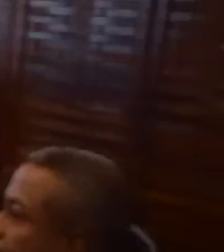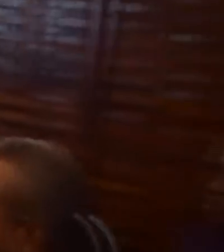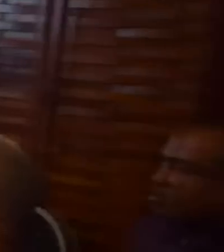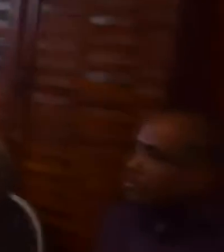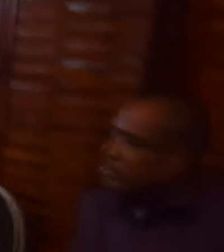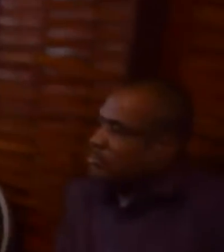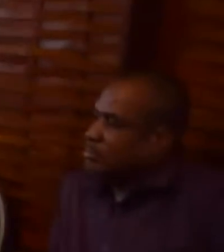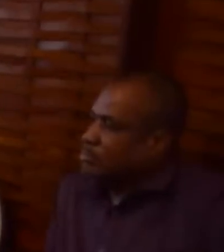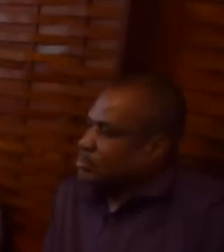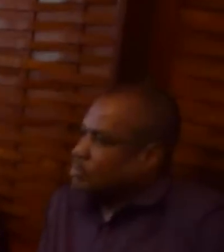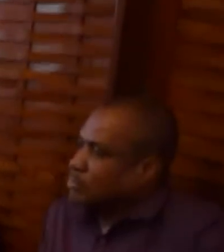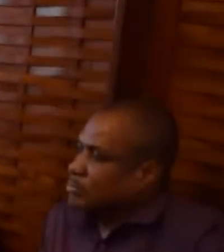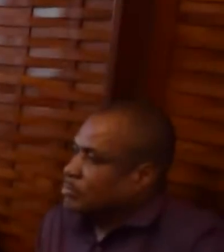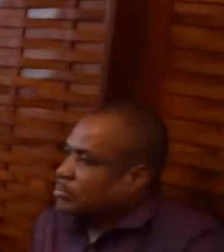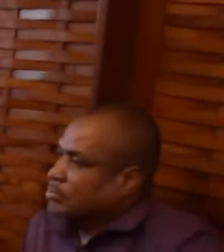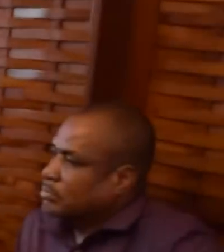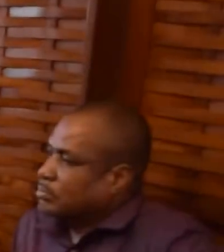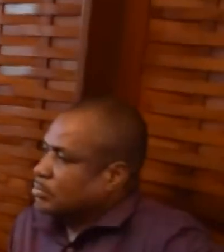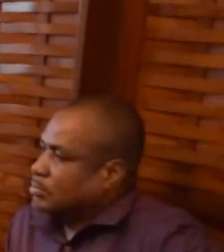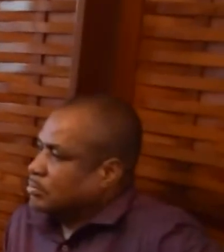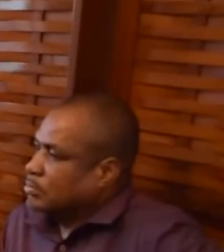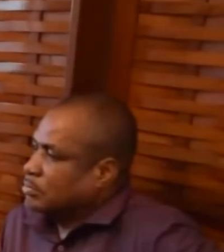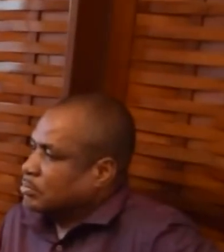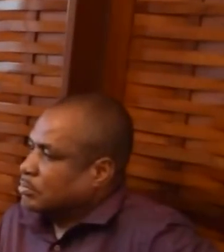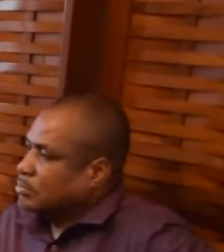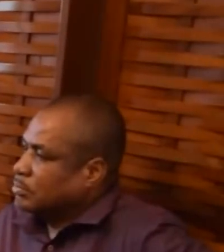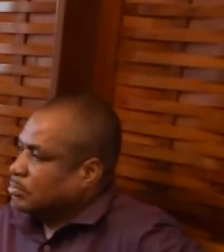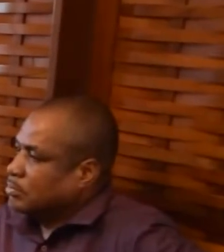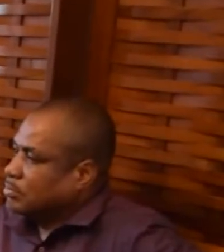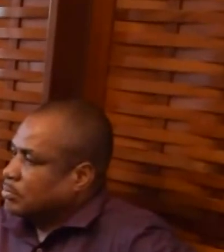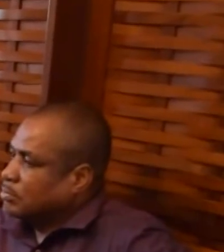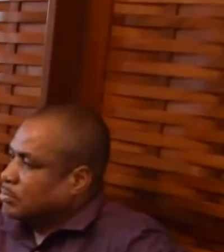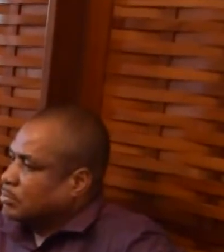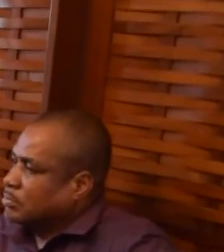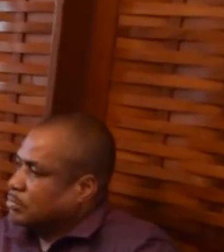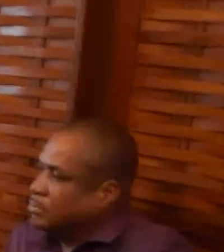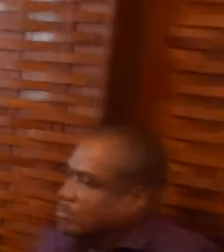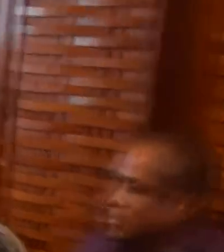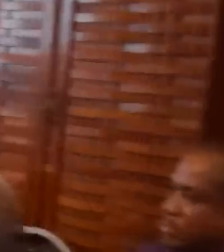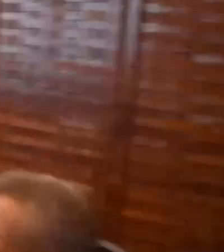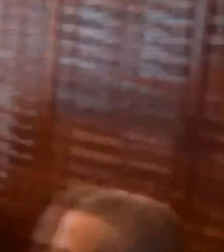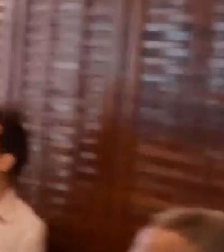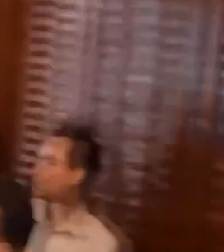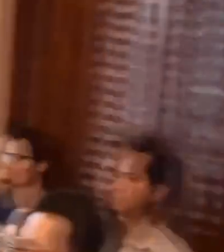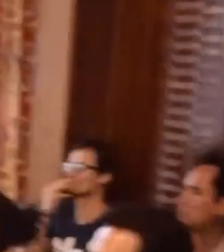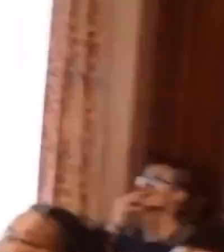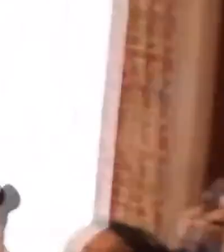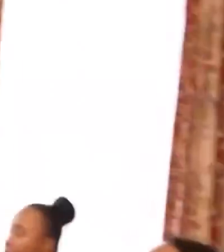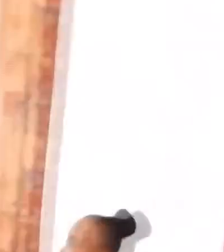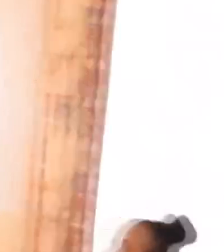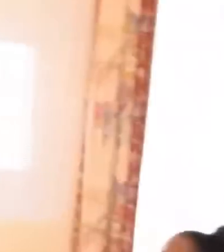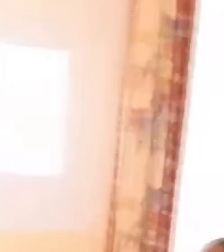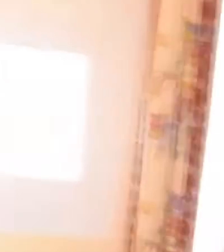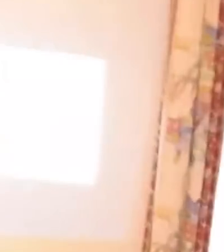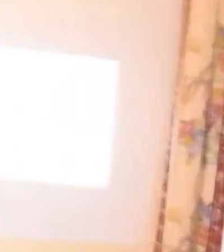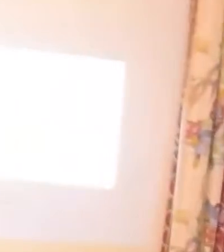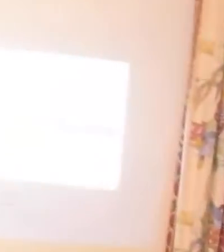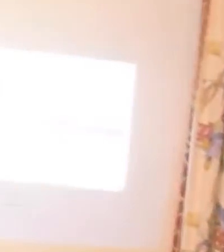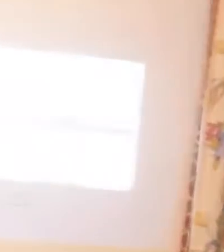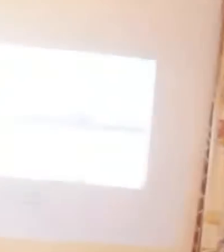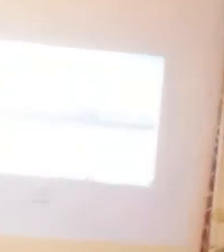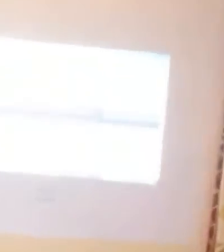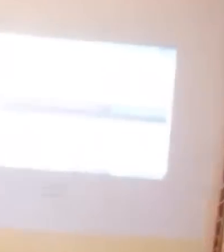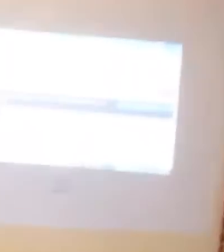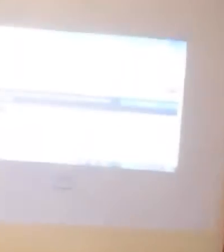bidding process to identify a consortium of international and local experts to supply the National